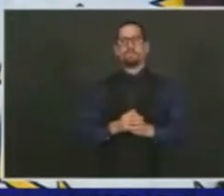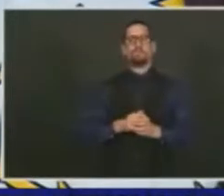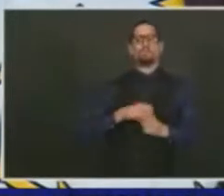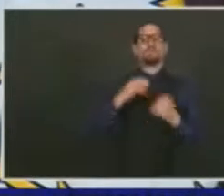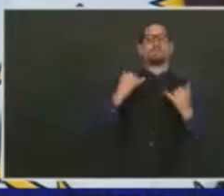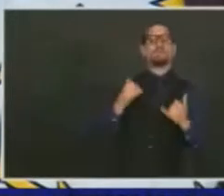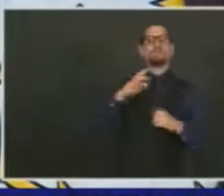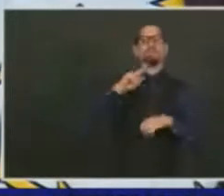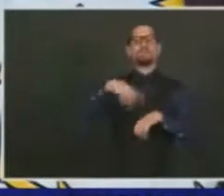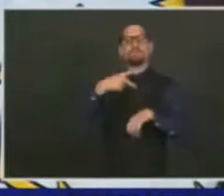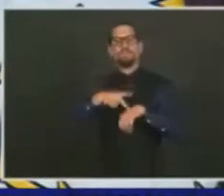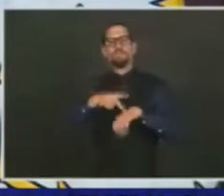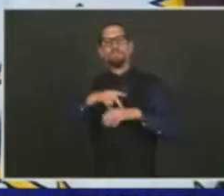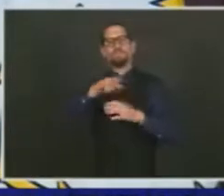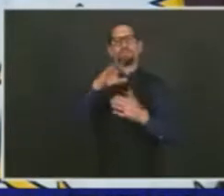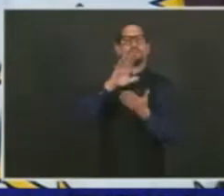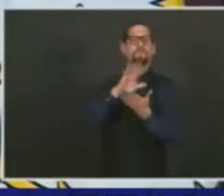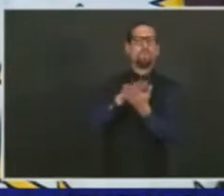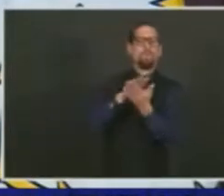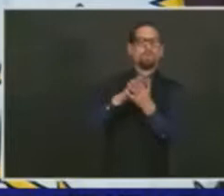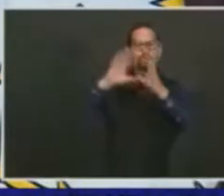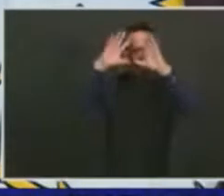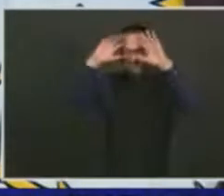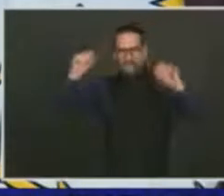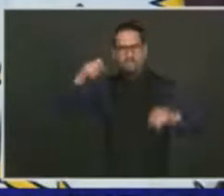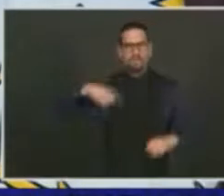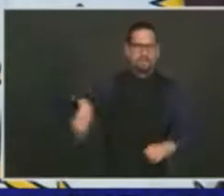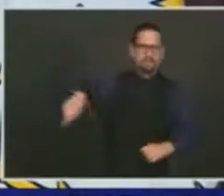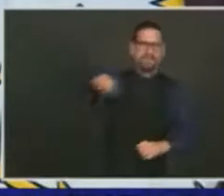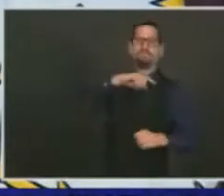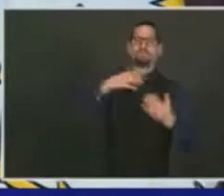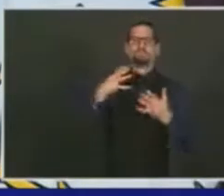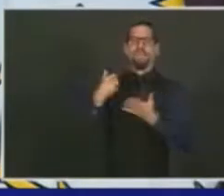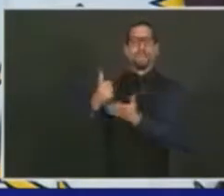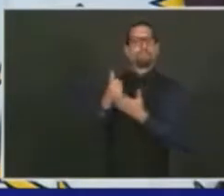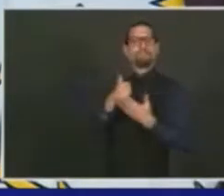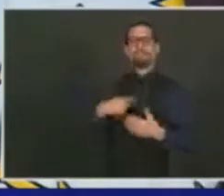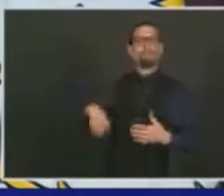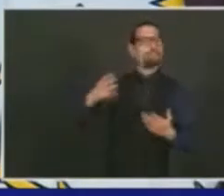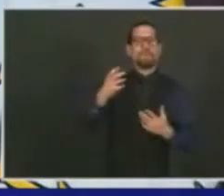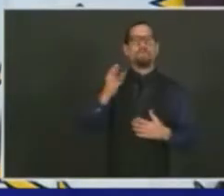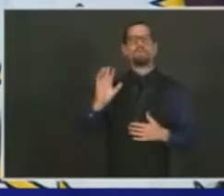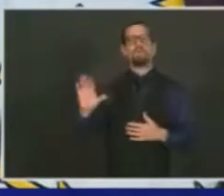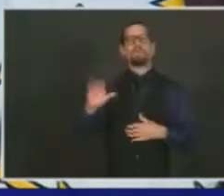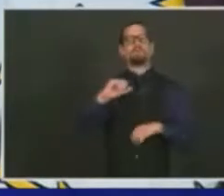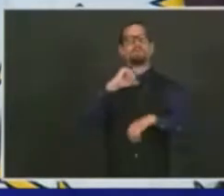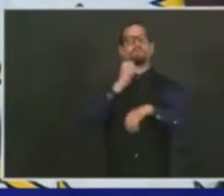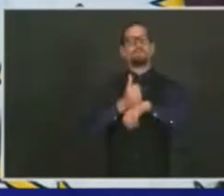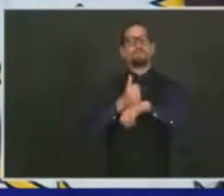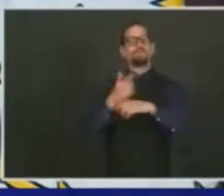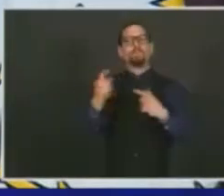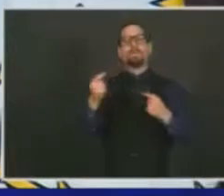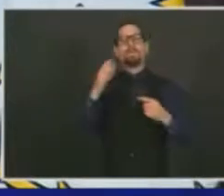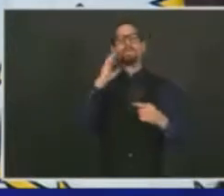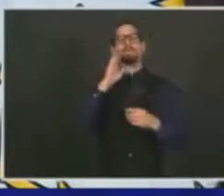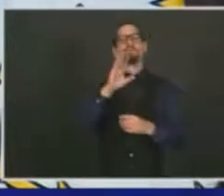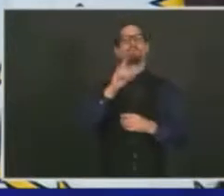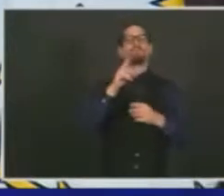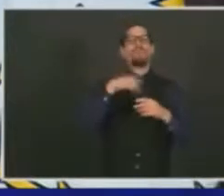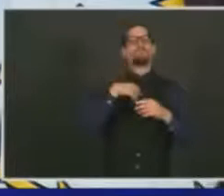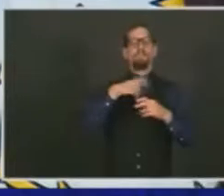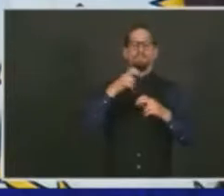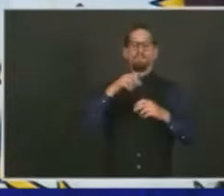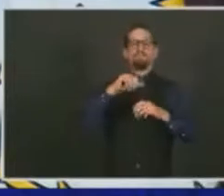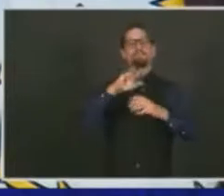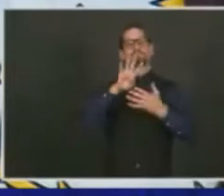principals, superintendents, and others to help us out with is seating charts. The power of an